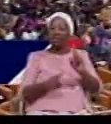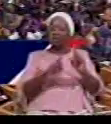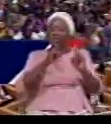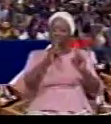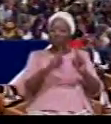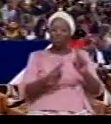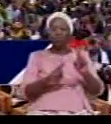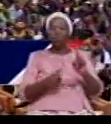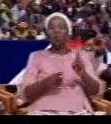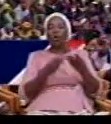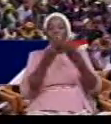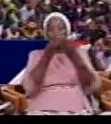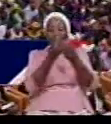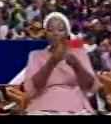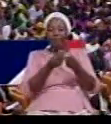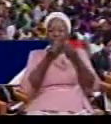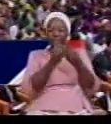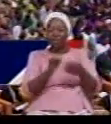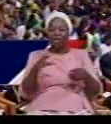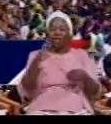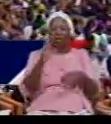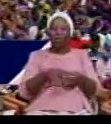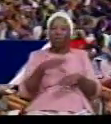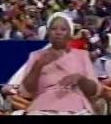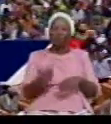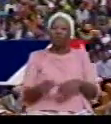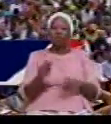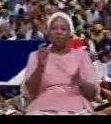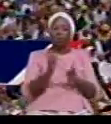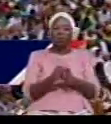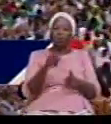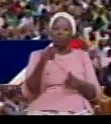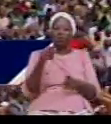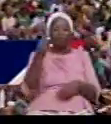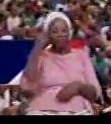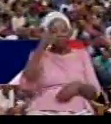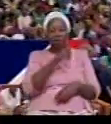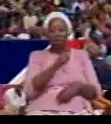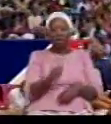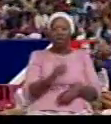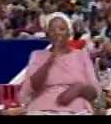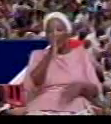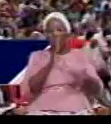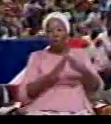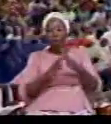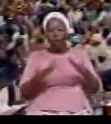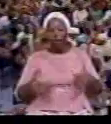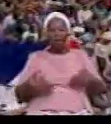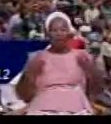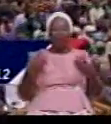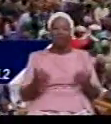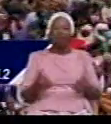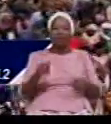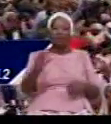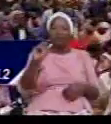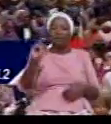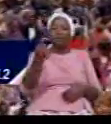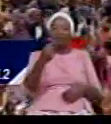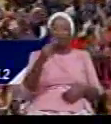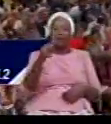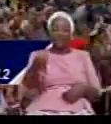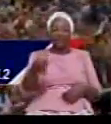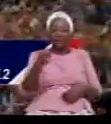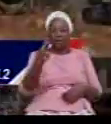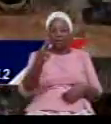feeding on the word for a humble life. It tells us in 1 Peter chapter 2, reading from verse